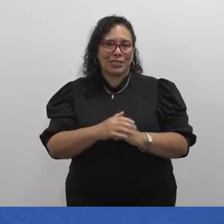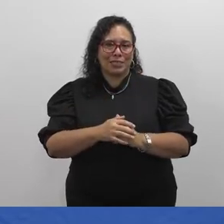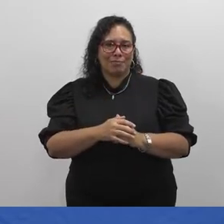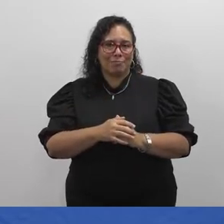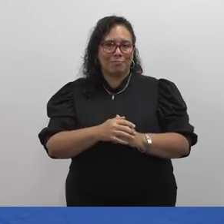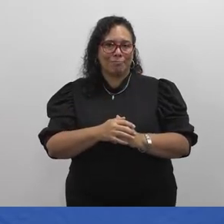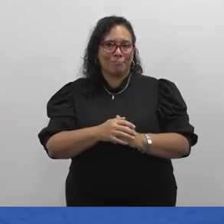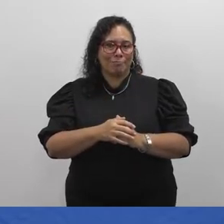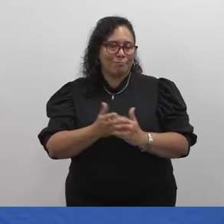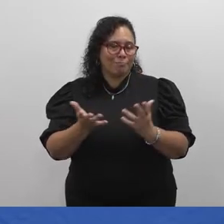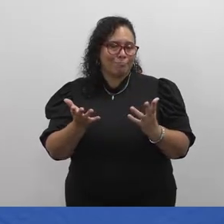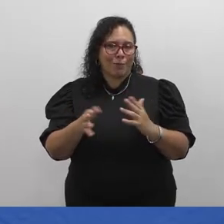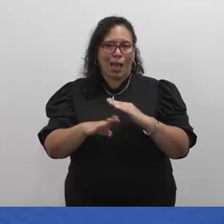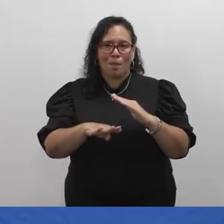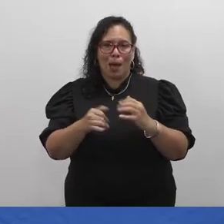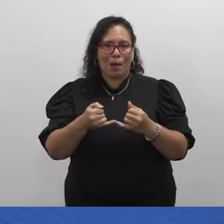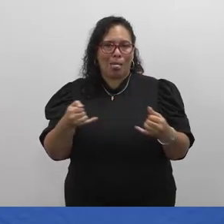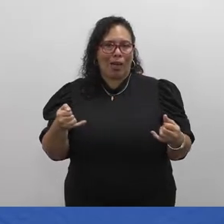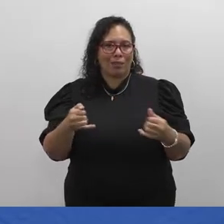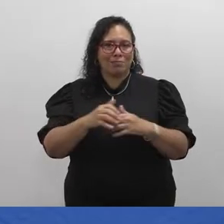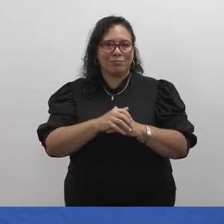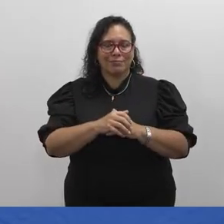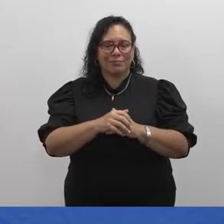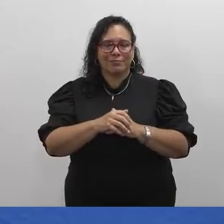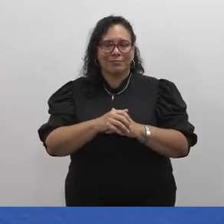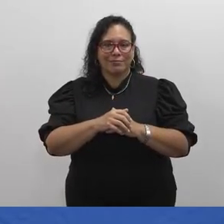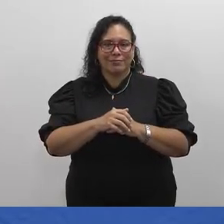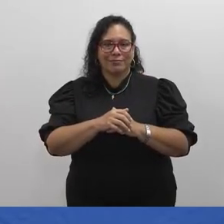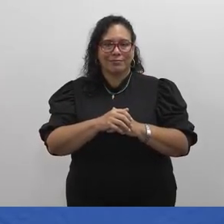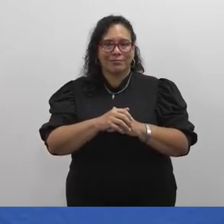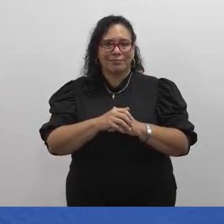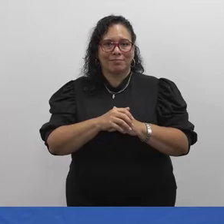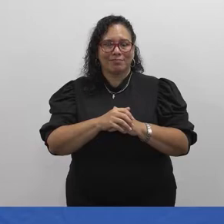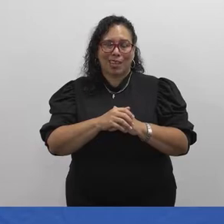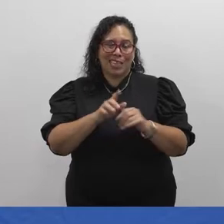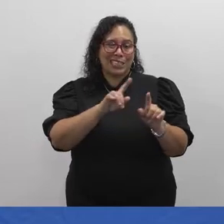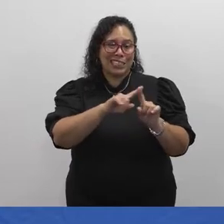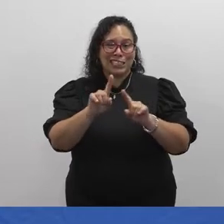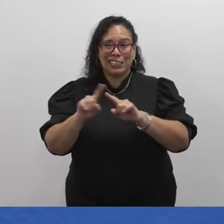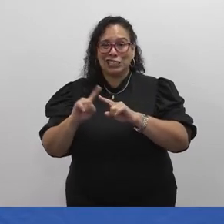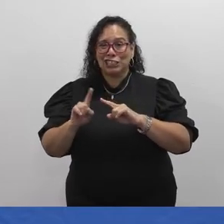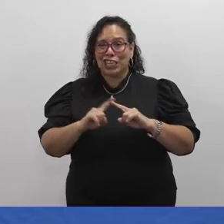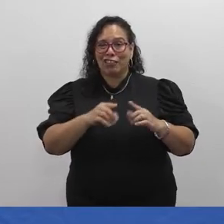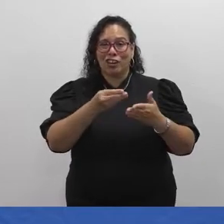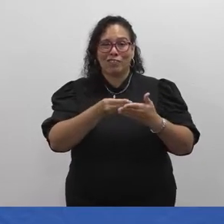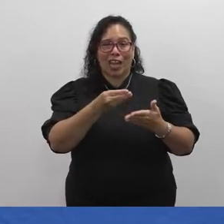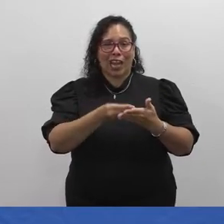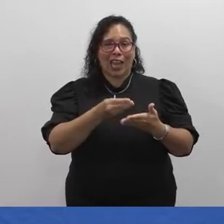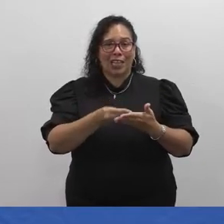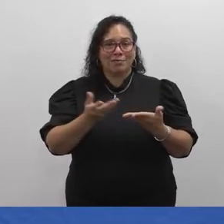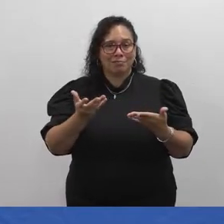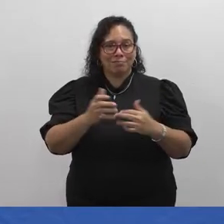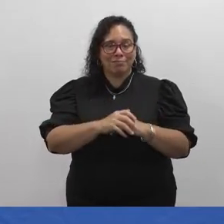Bottom line. And the resources come from different funding sources. But